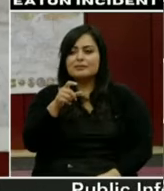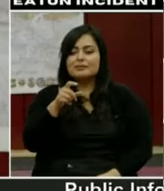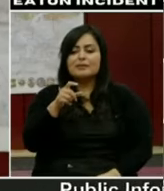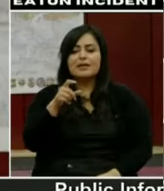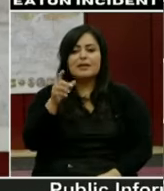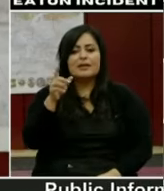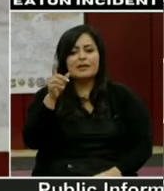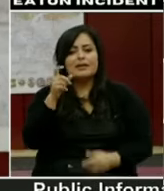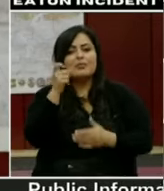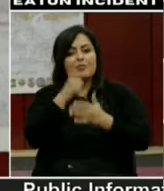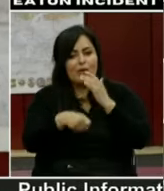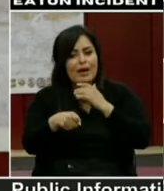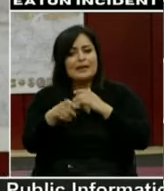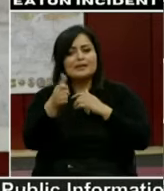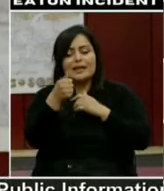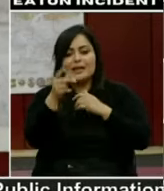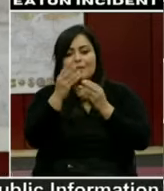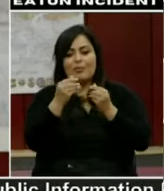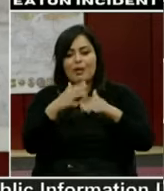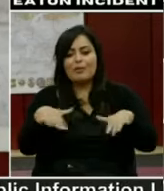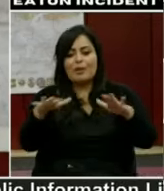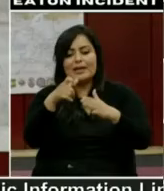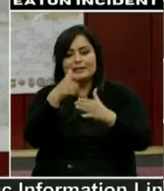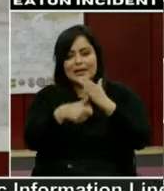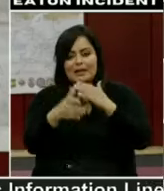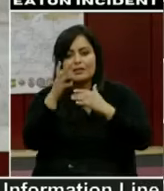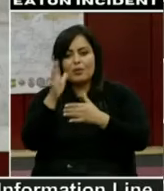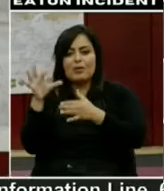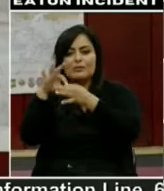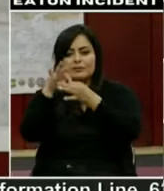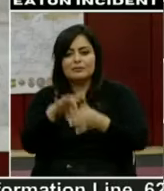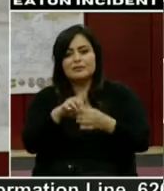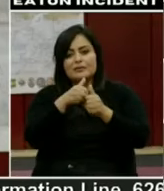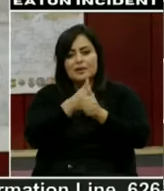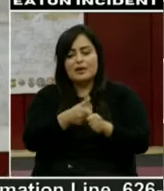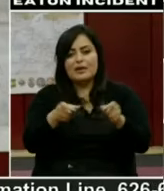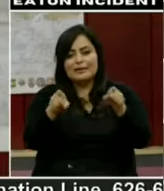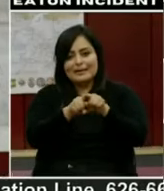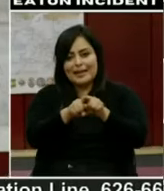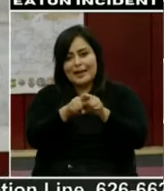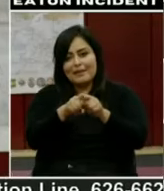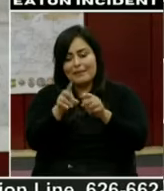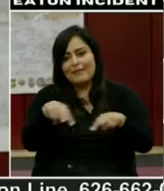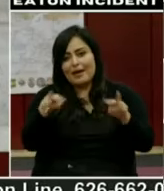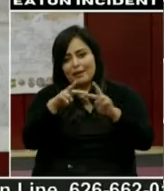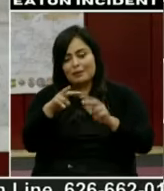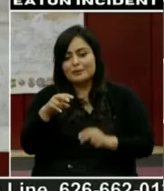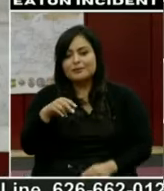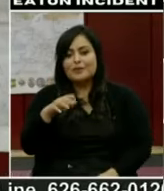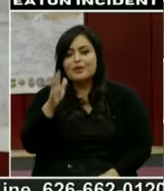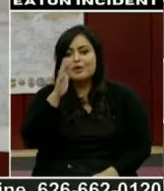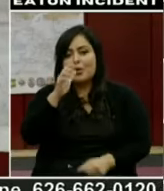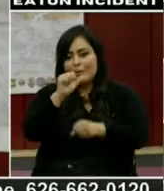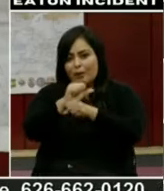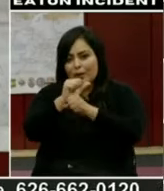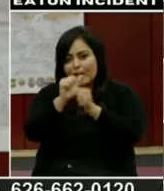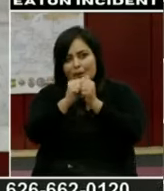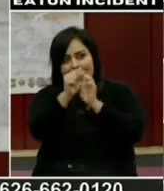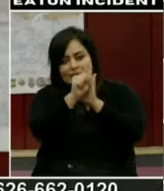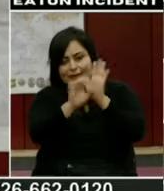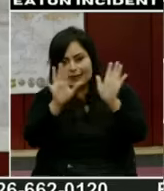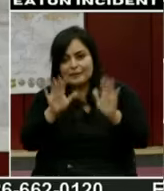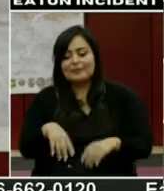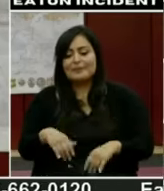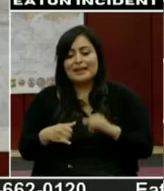because of their property taxes going to the current assessed value. So we're going to be looking at that as well. I'm going to be working with the state. And then last but